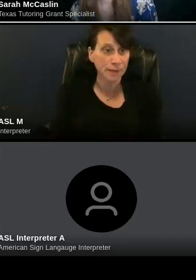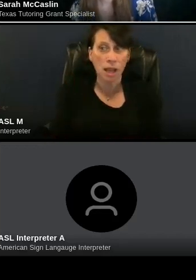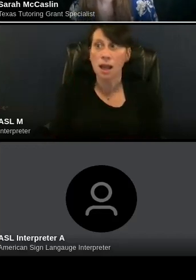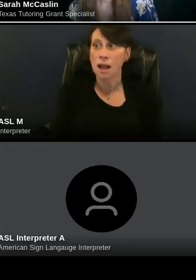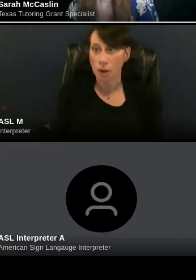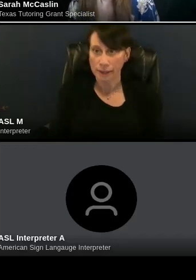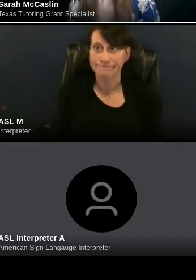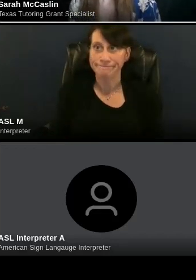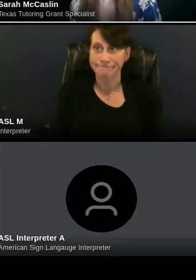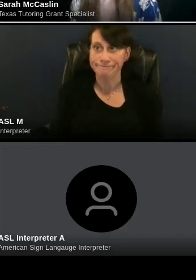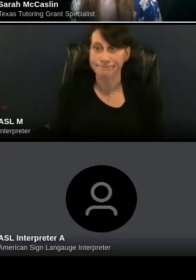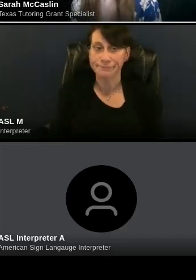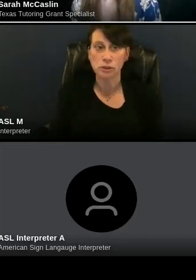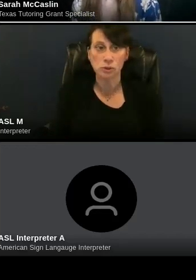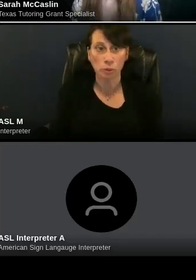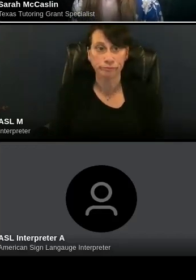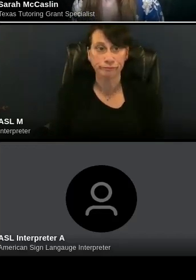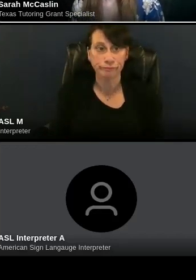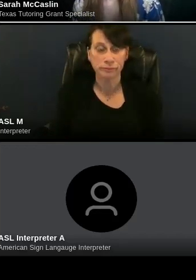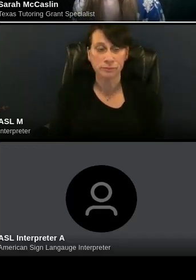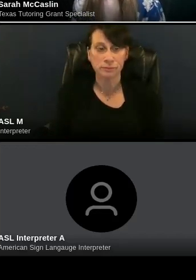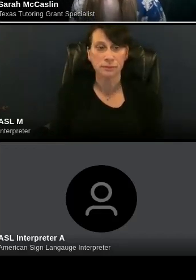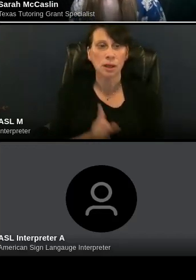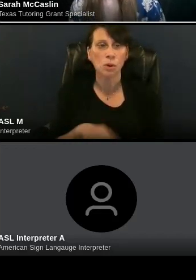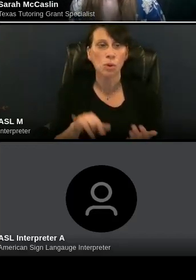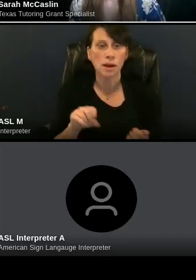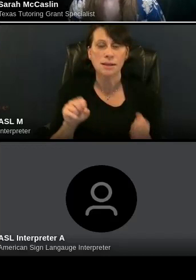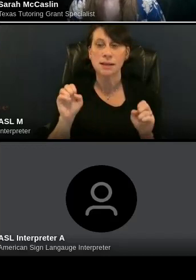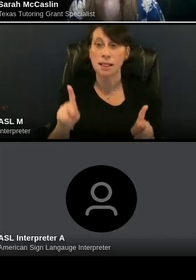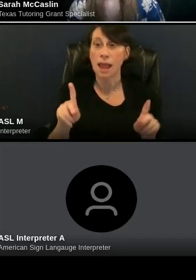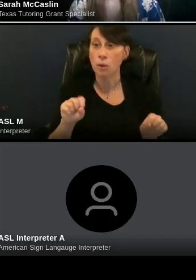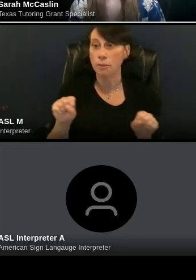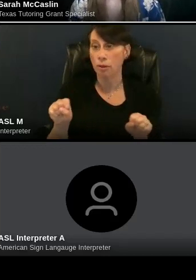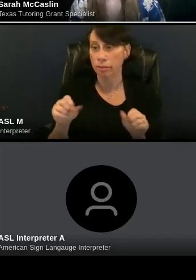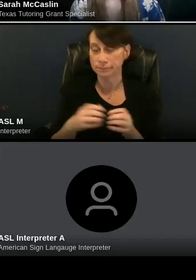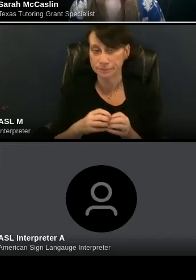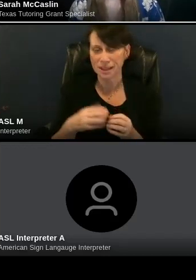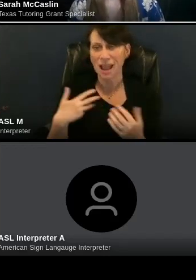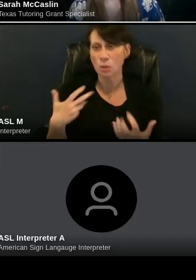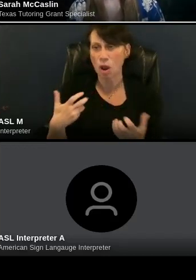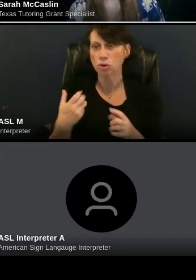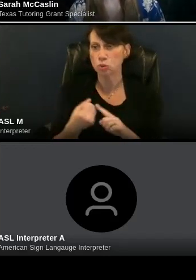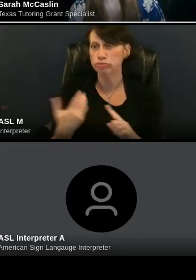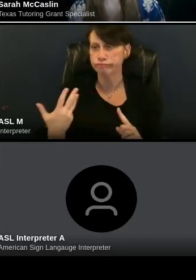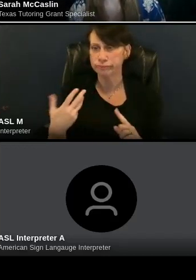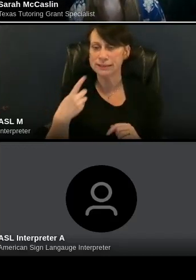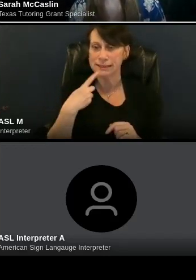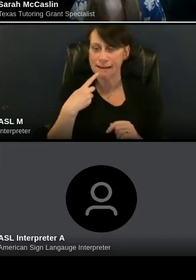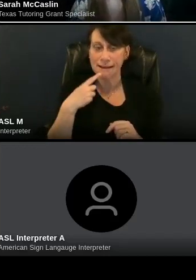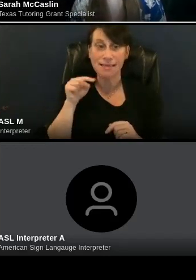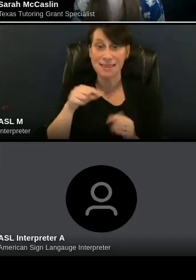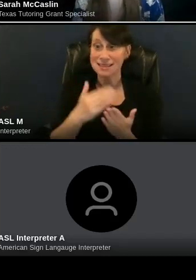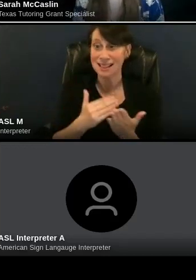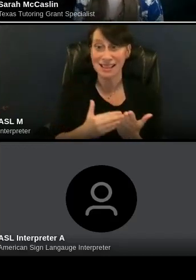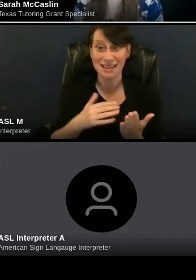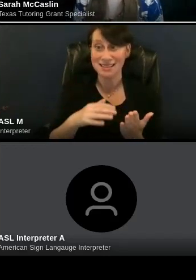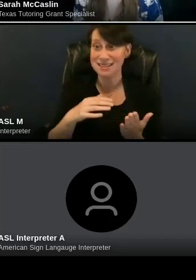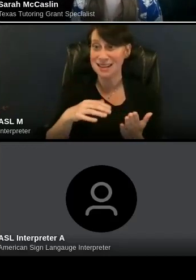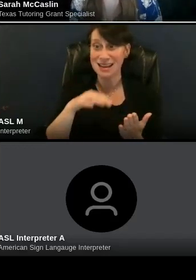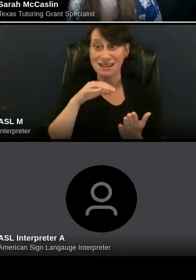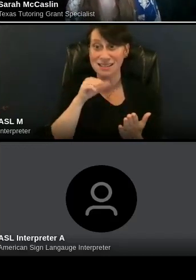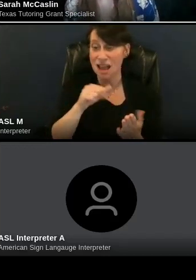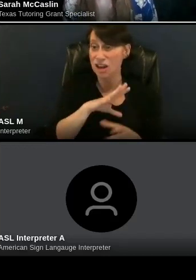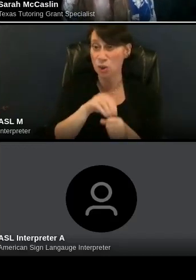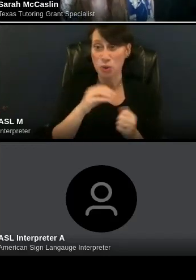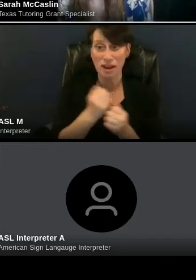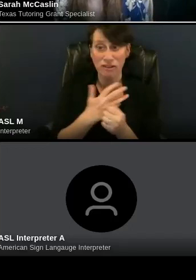All right. So what is allowable? I do want to preface this with this list is not exhaustive